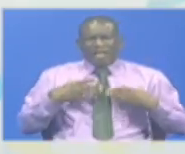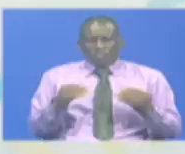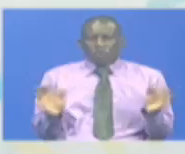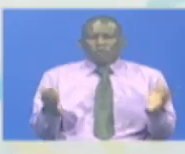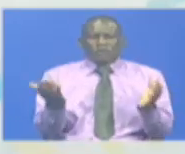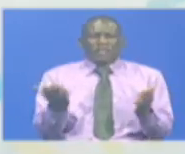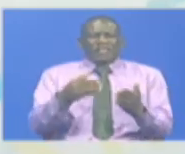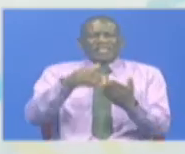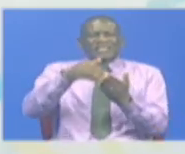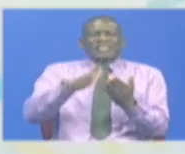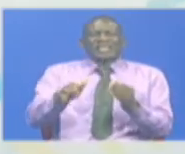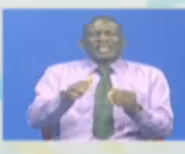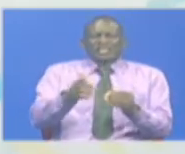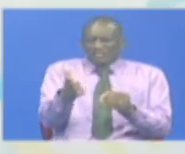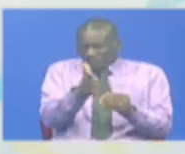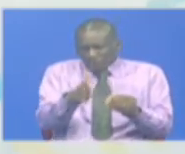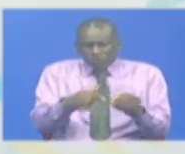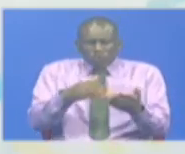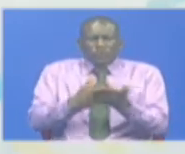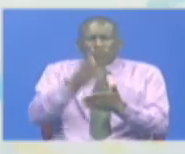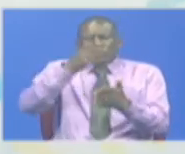the video via WhatsApp to the number